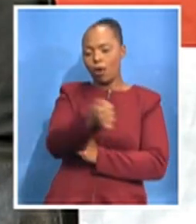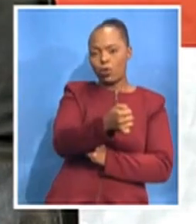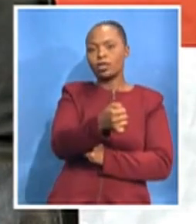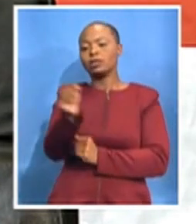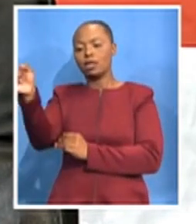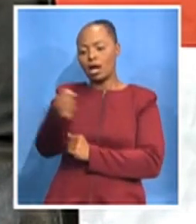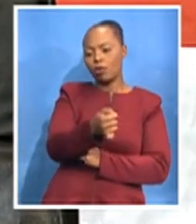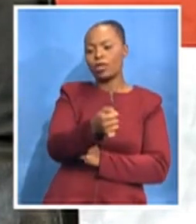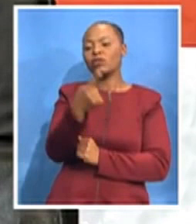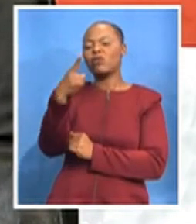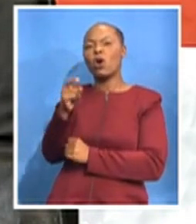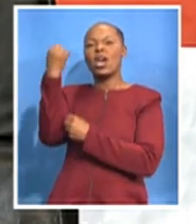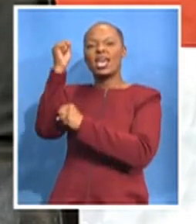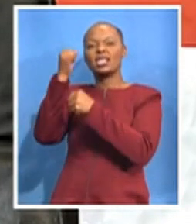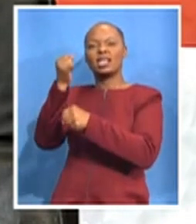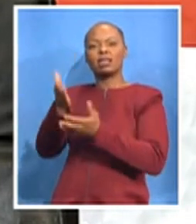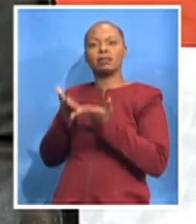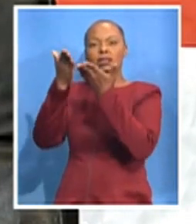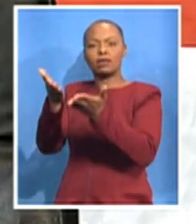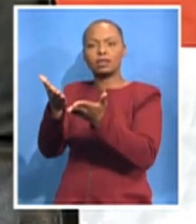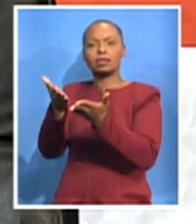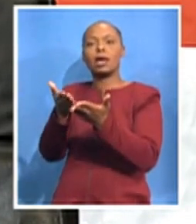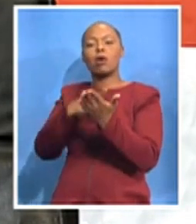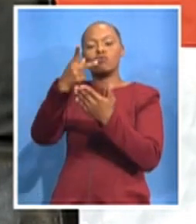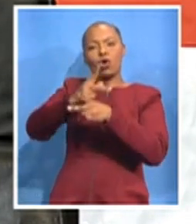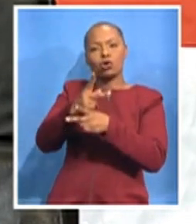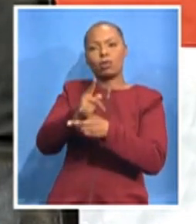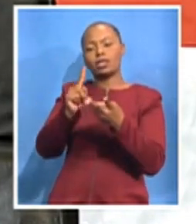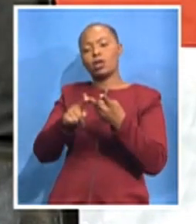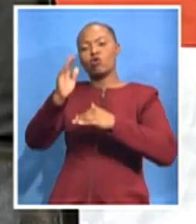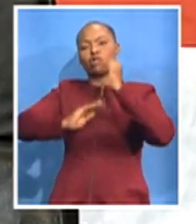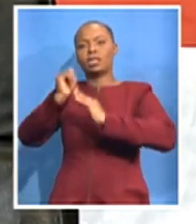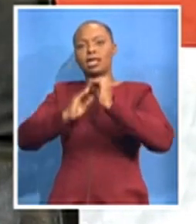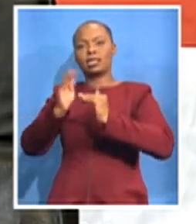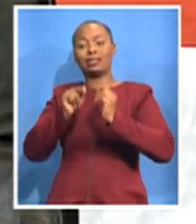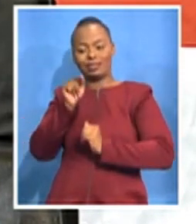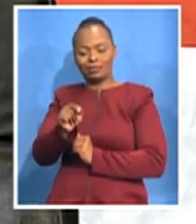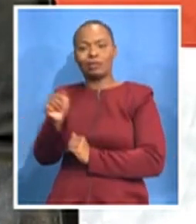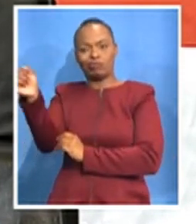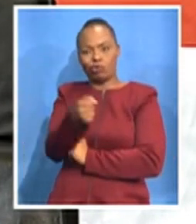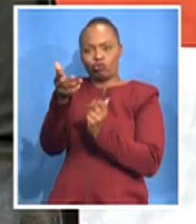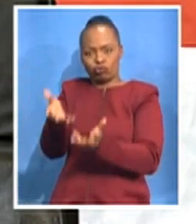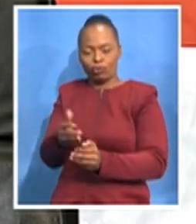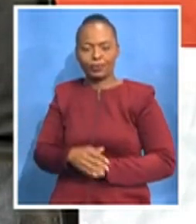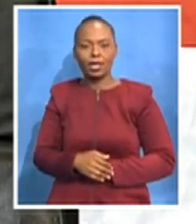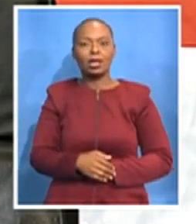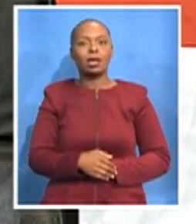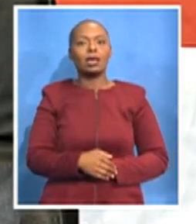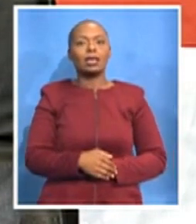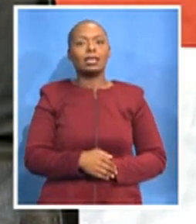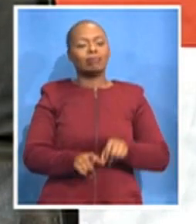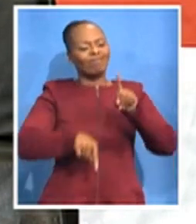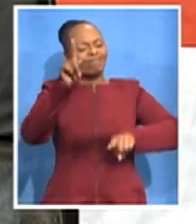and construction basis for the project. So there are different amounts which we are picking up from the